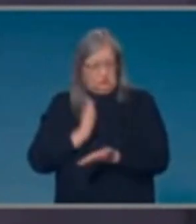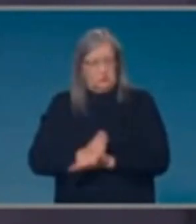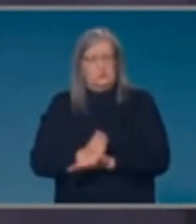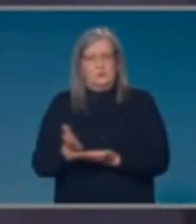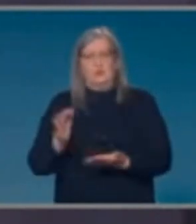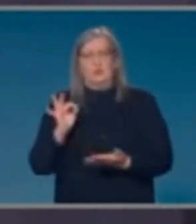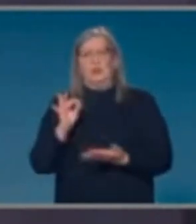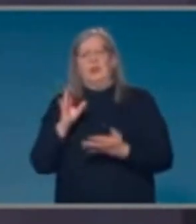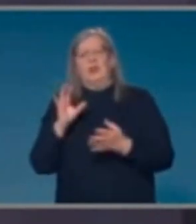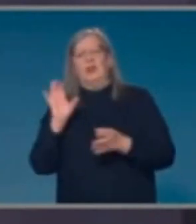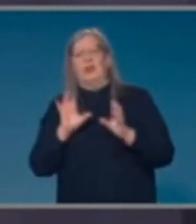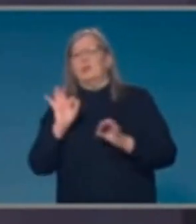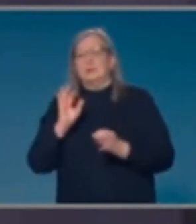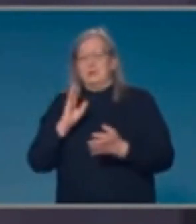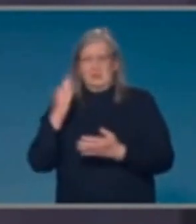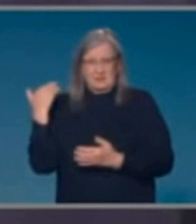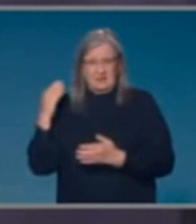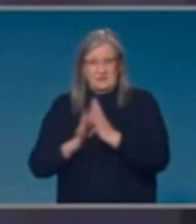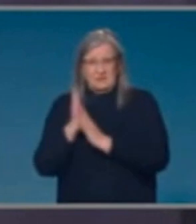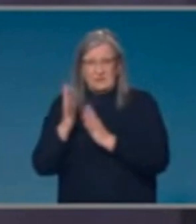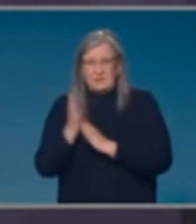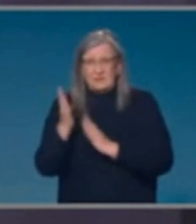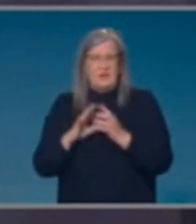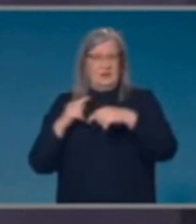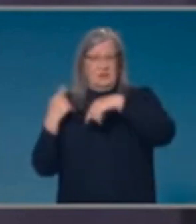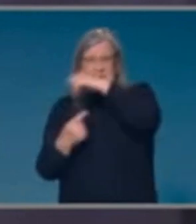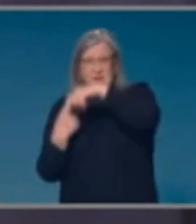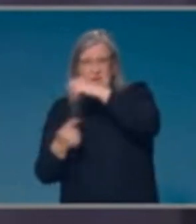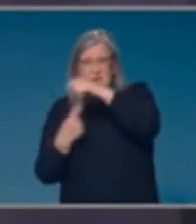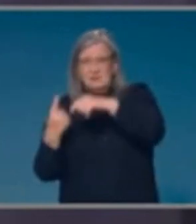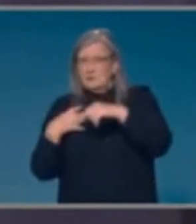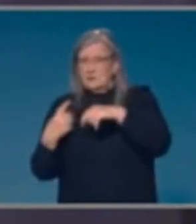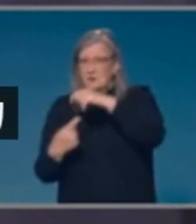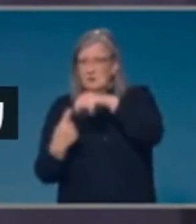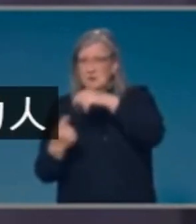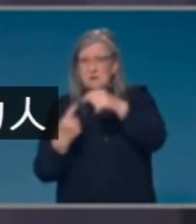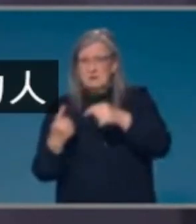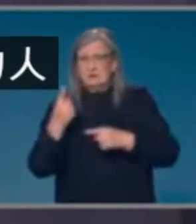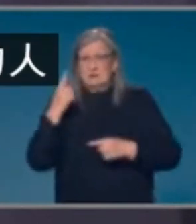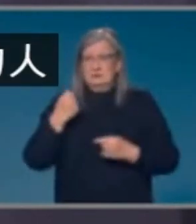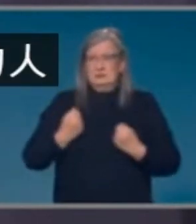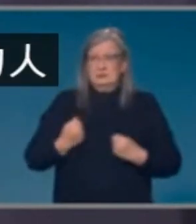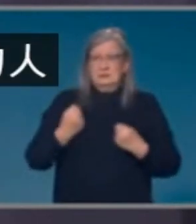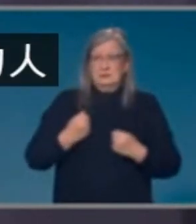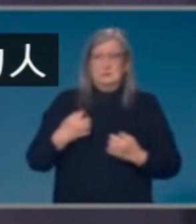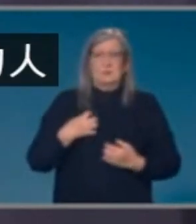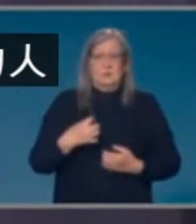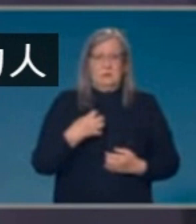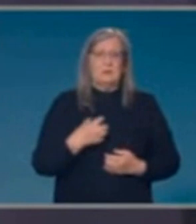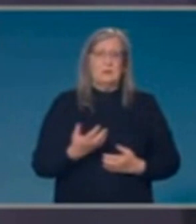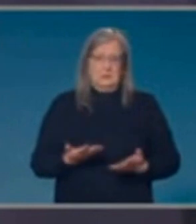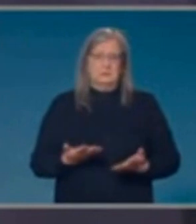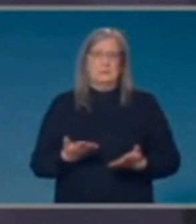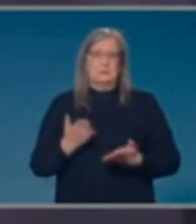increasing cyclone activity. We see it in different patterns of disease. So certainly there is a responsibility with a